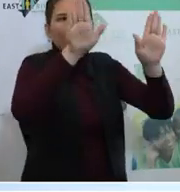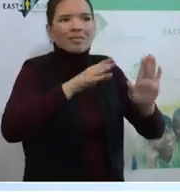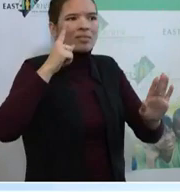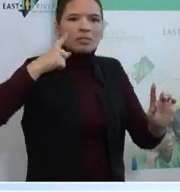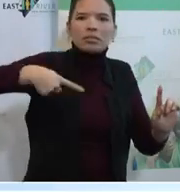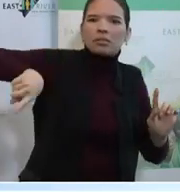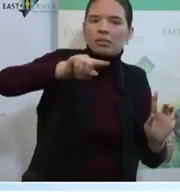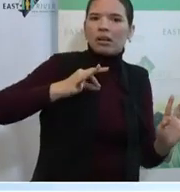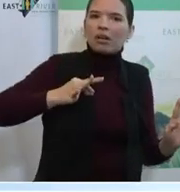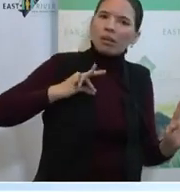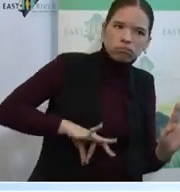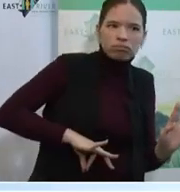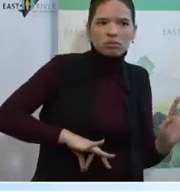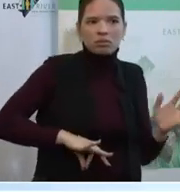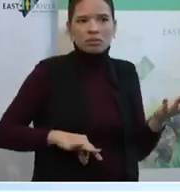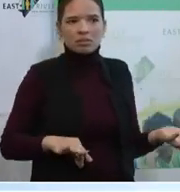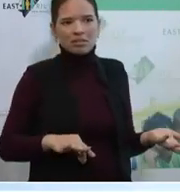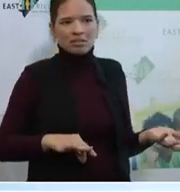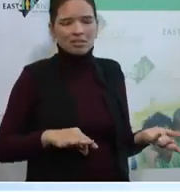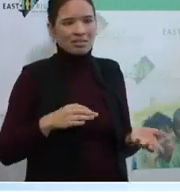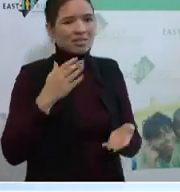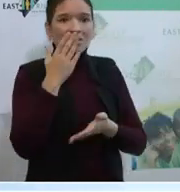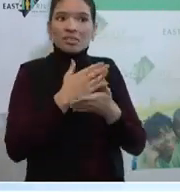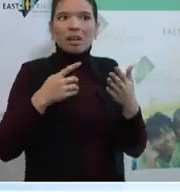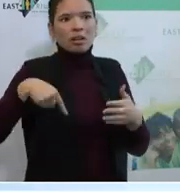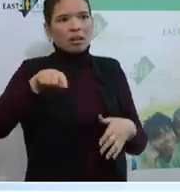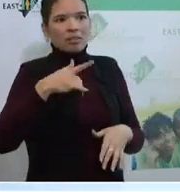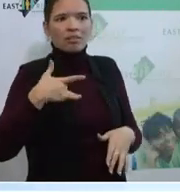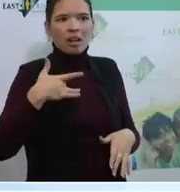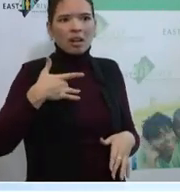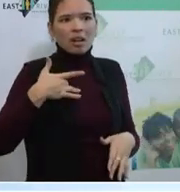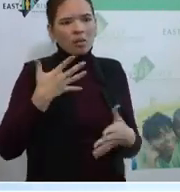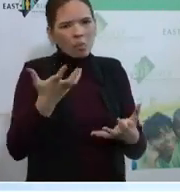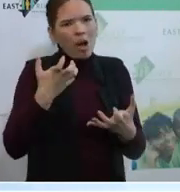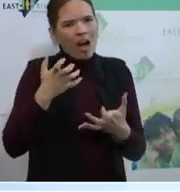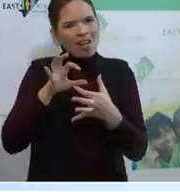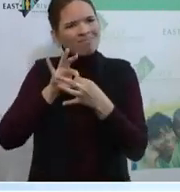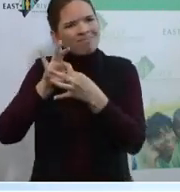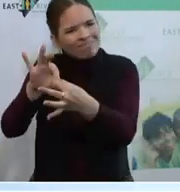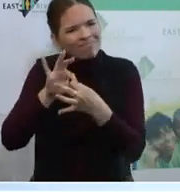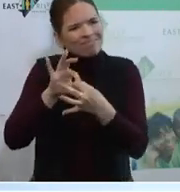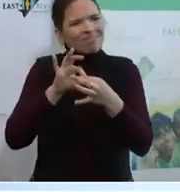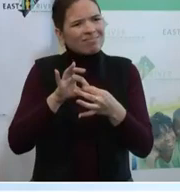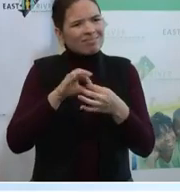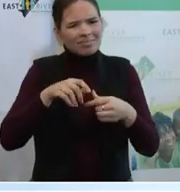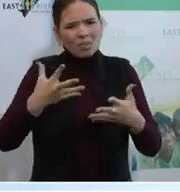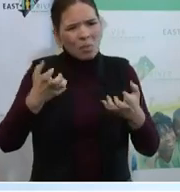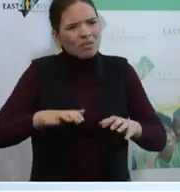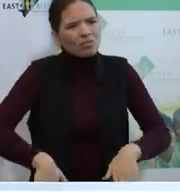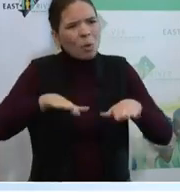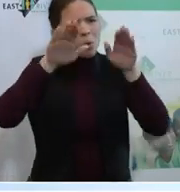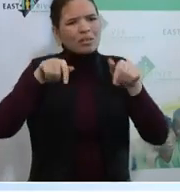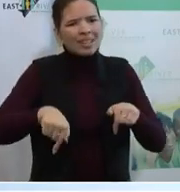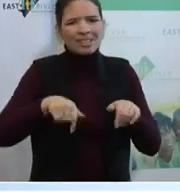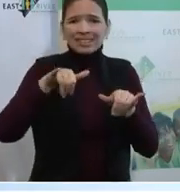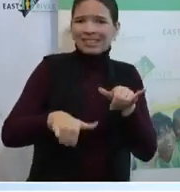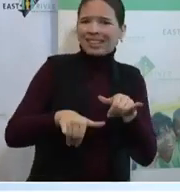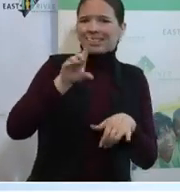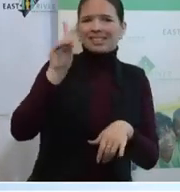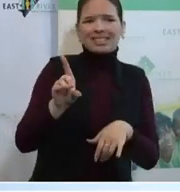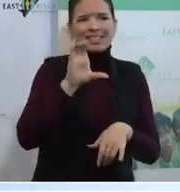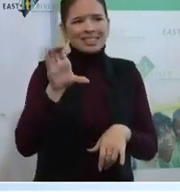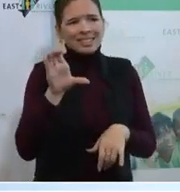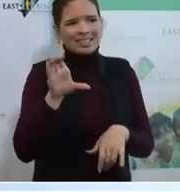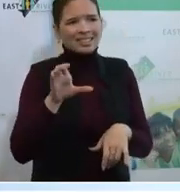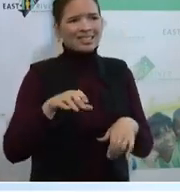person feeling like they want to live in DC and raise their families in DC. It's just that simple. Kids Ride Free, I developed